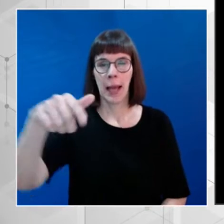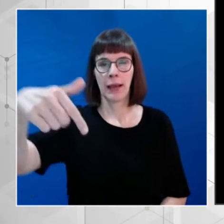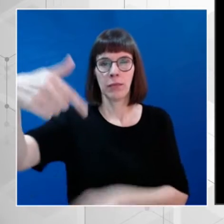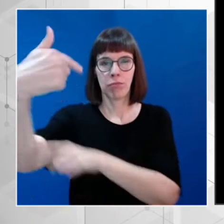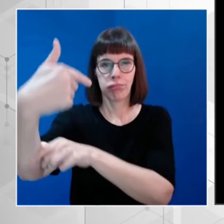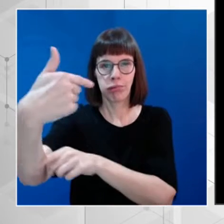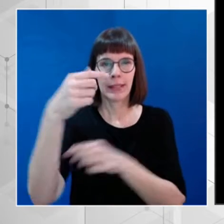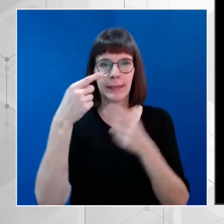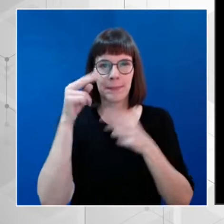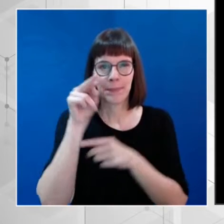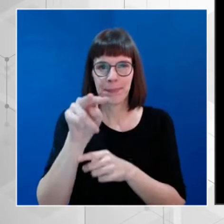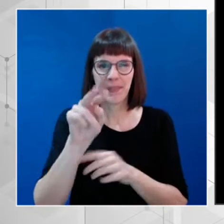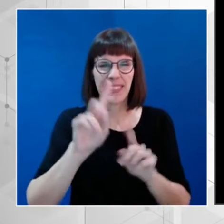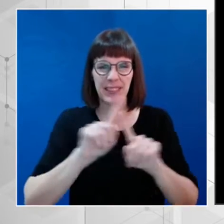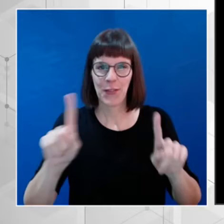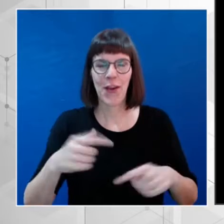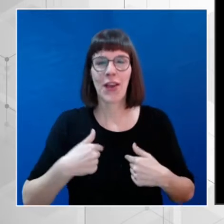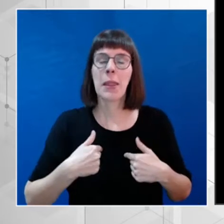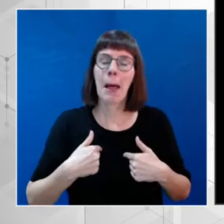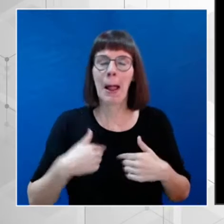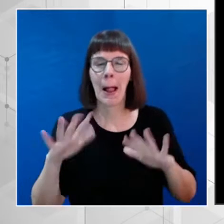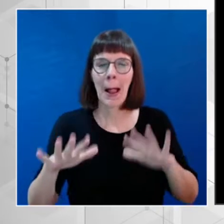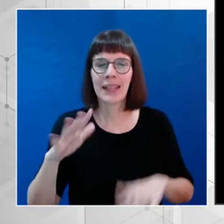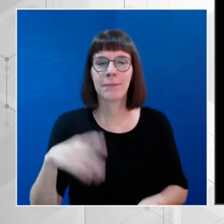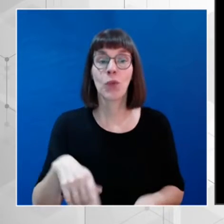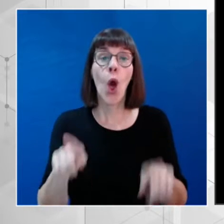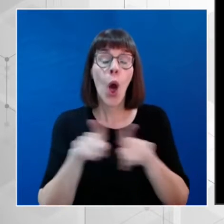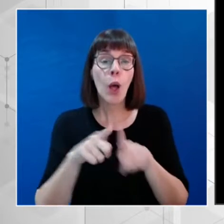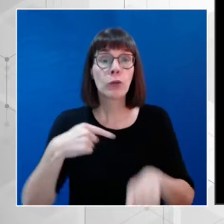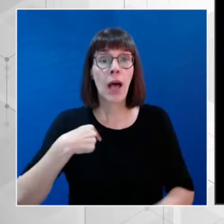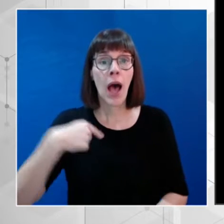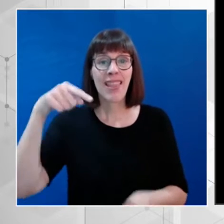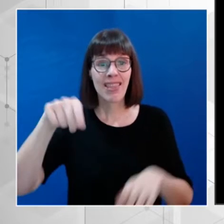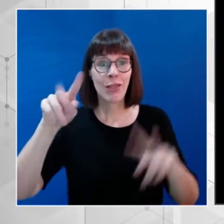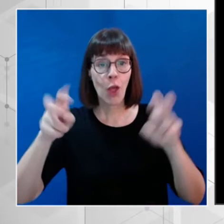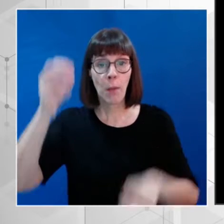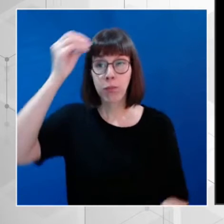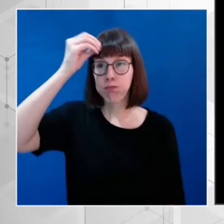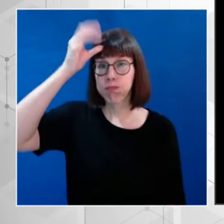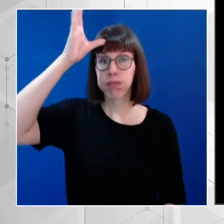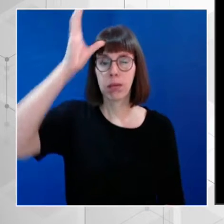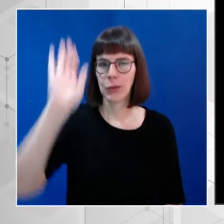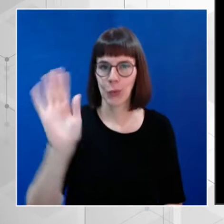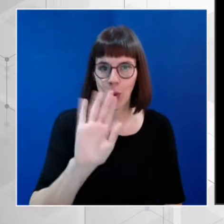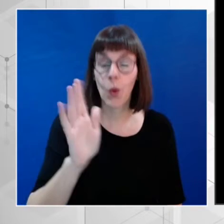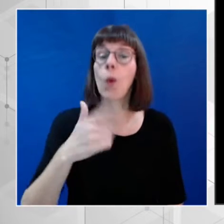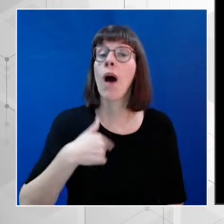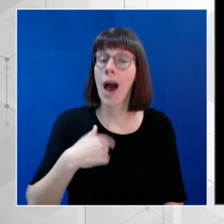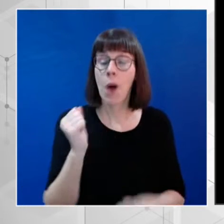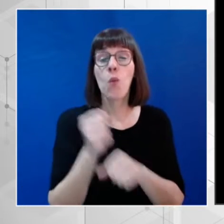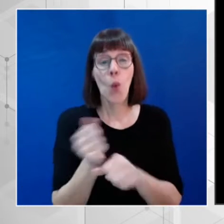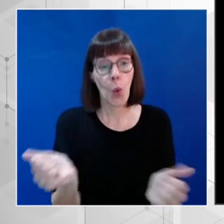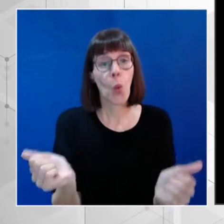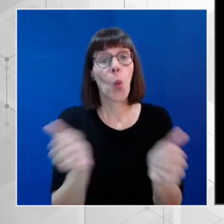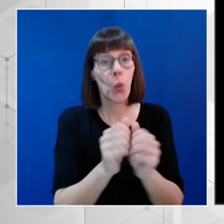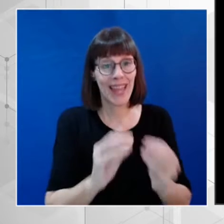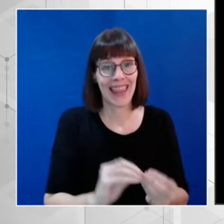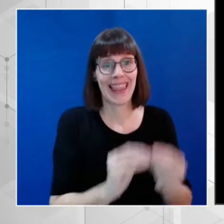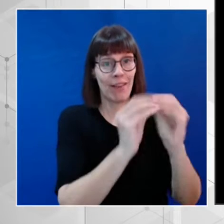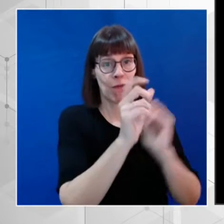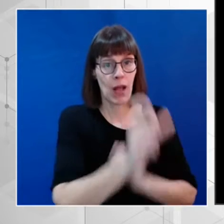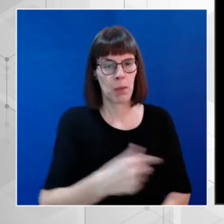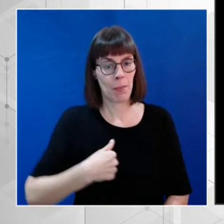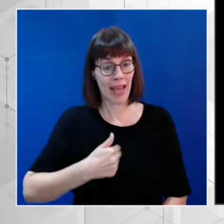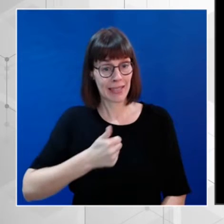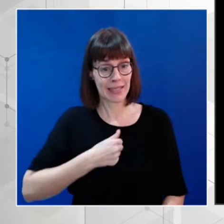yeah. And also, I'm not an expert in this topic. And while I work with developers, I'm not a developer myself, so